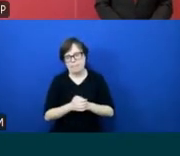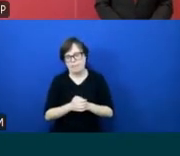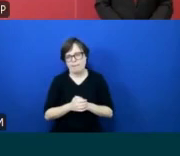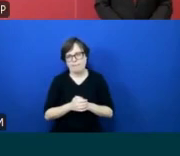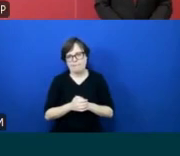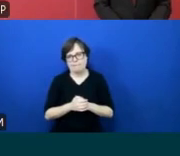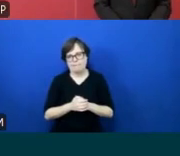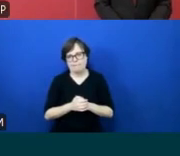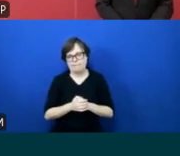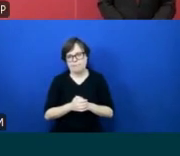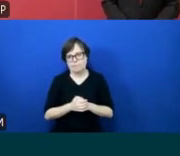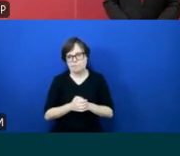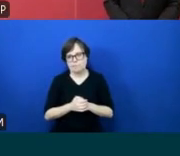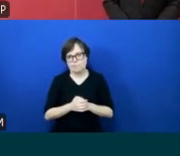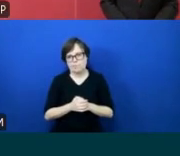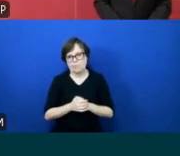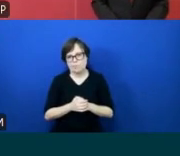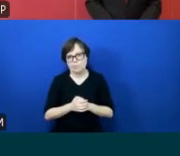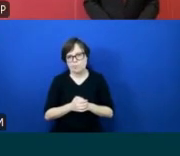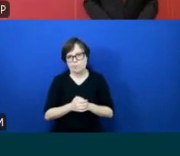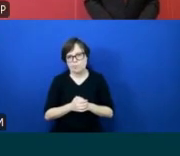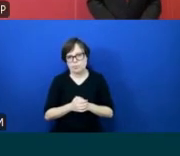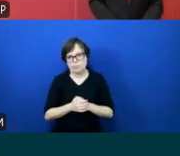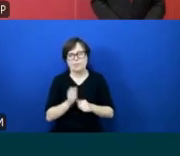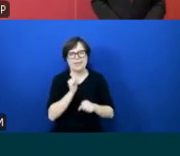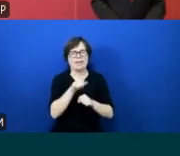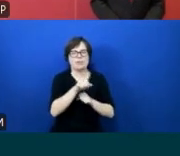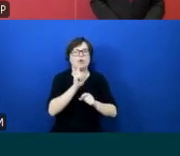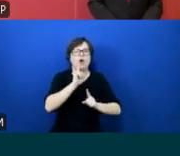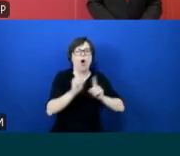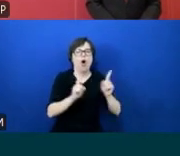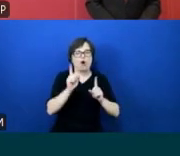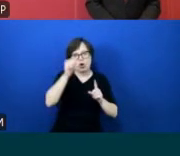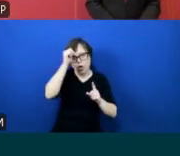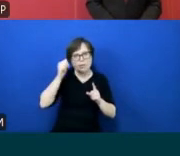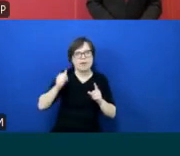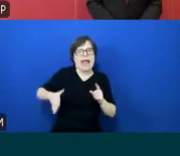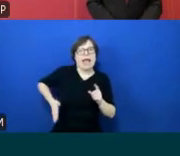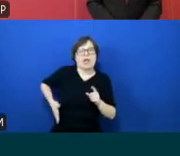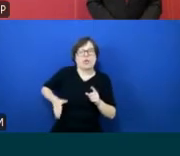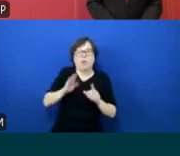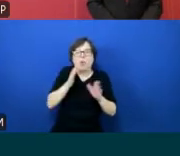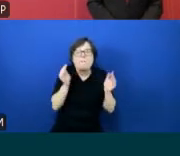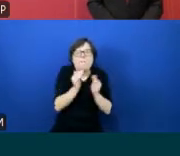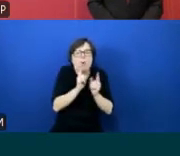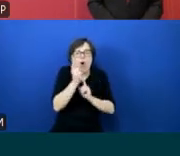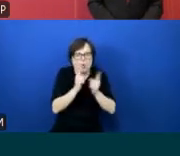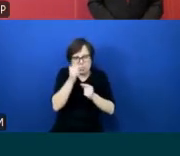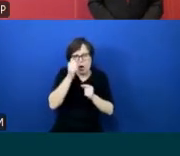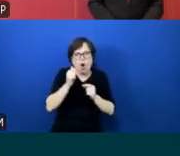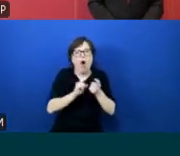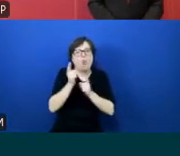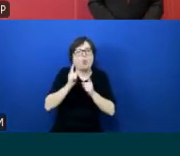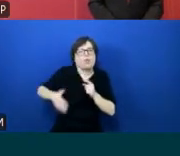think Alexander has explained broadly. There is heat optimized surfaces, increasing